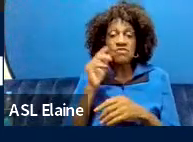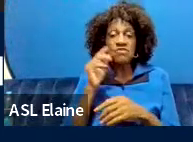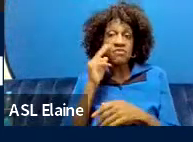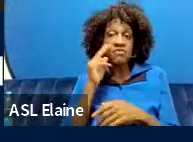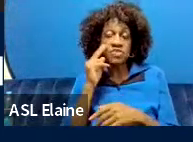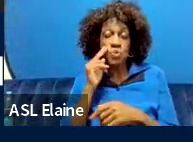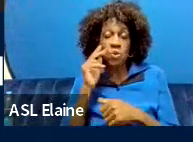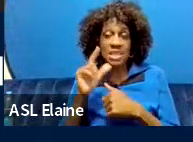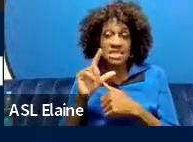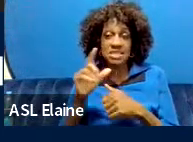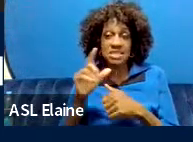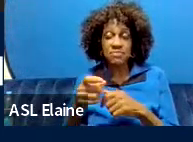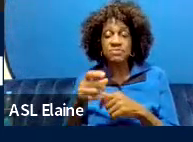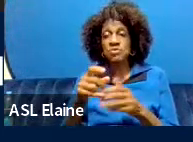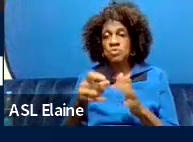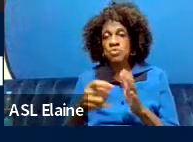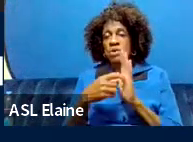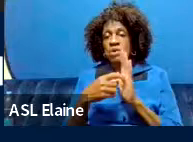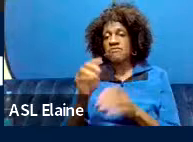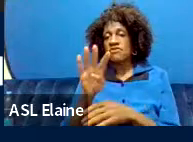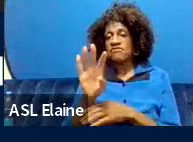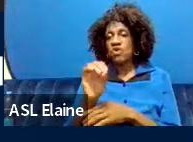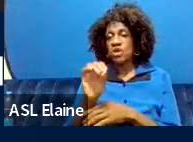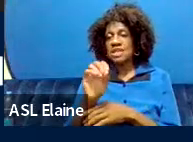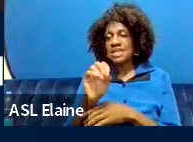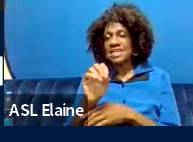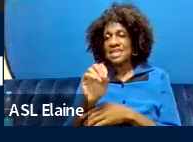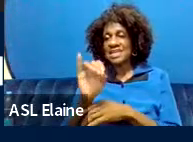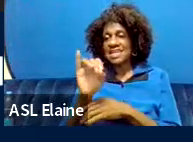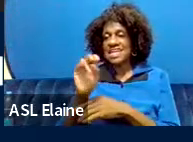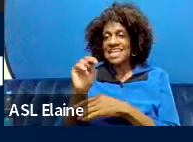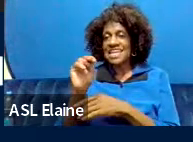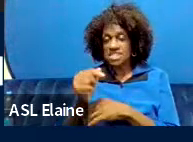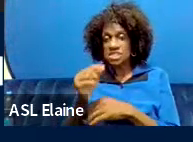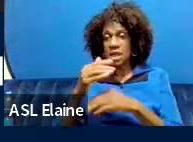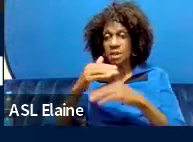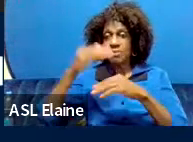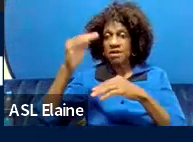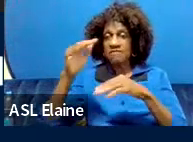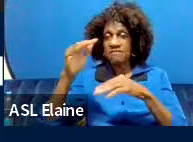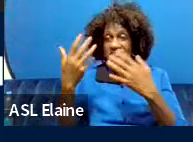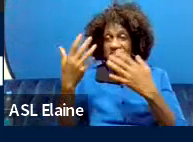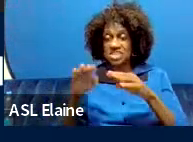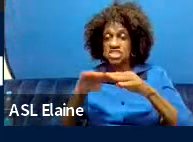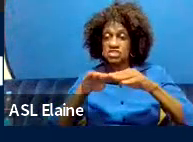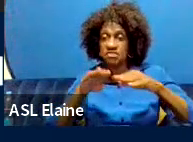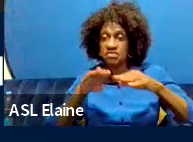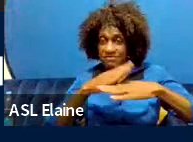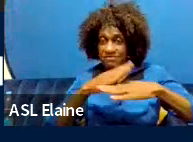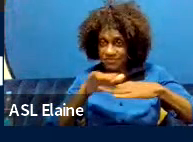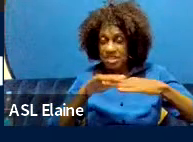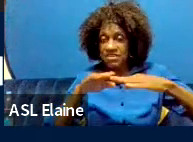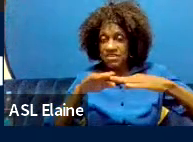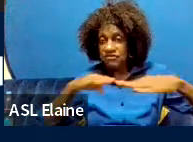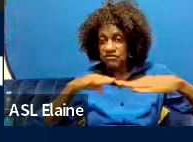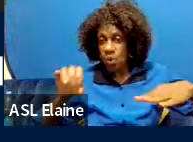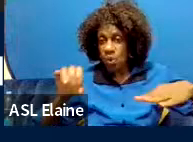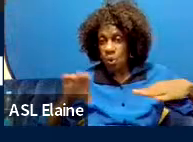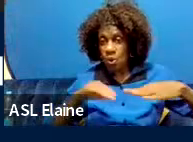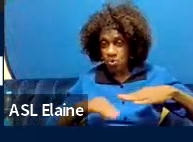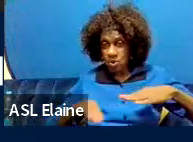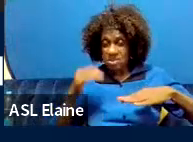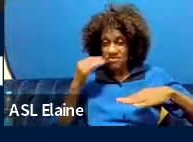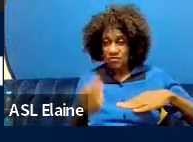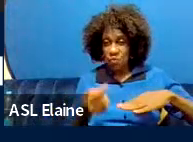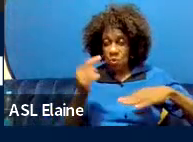minimum requirement of 40 inches above the finished floor or ground. So if you want to have, again, just one